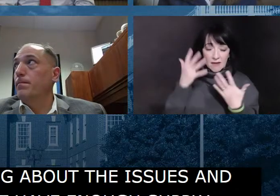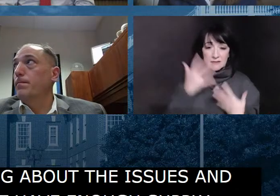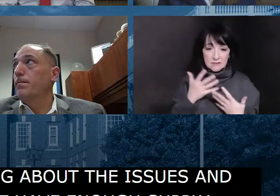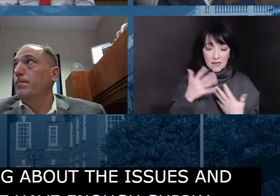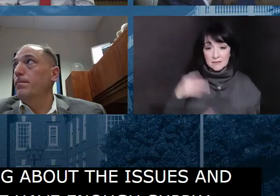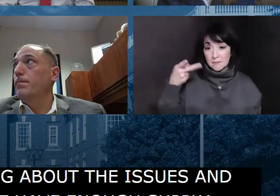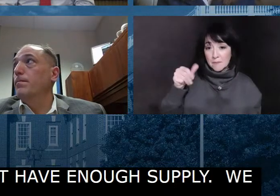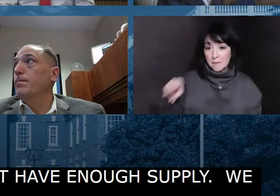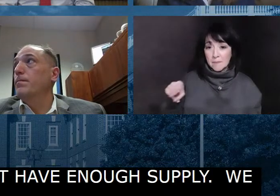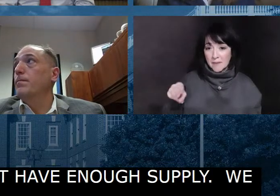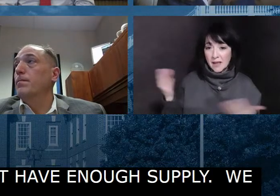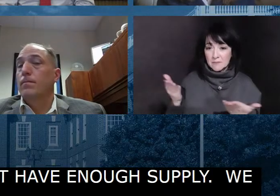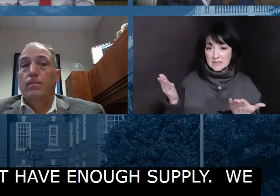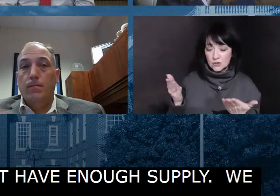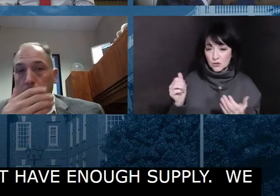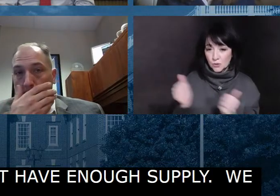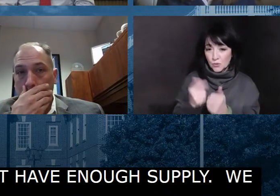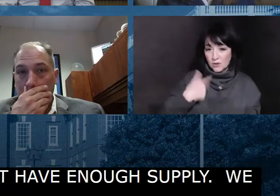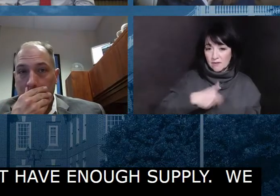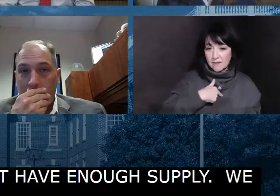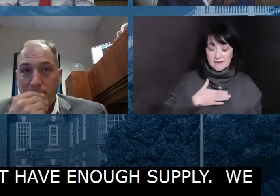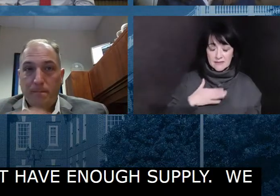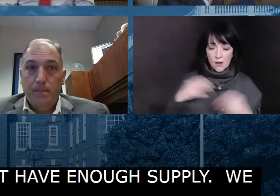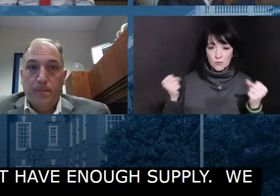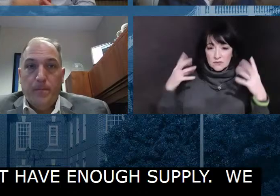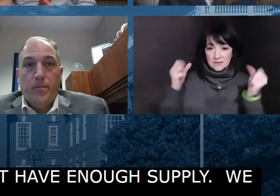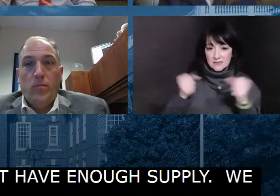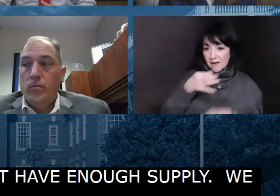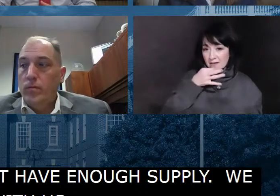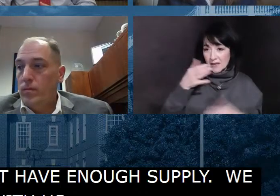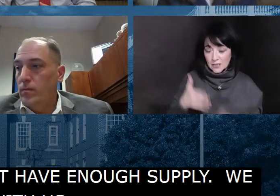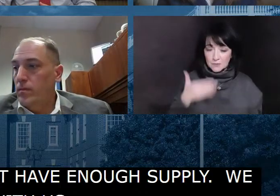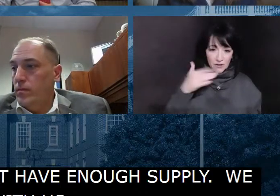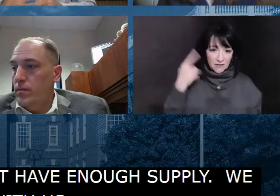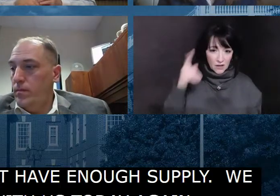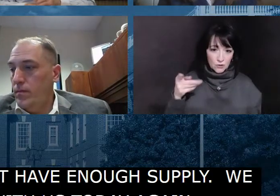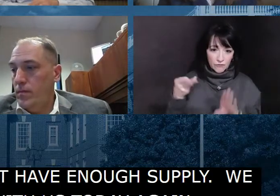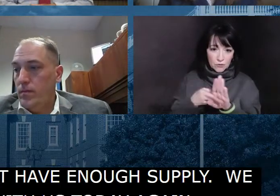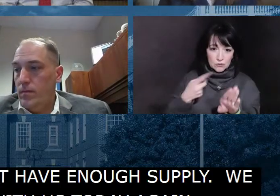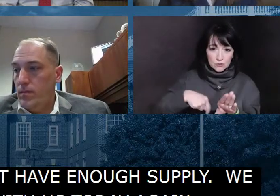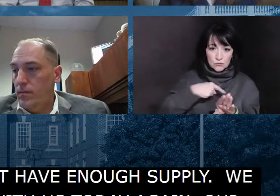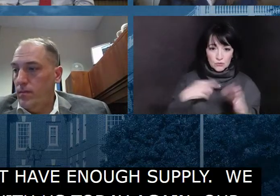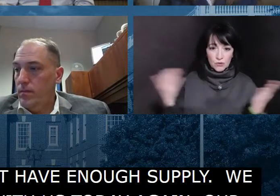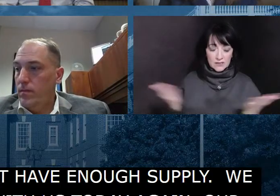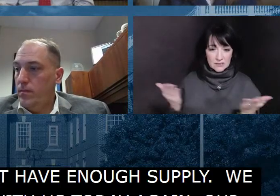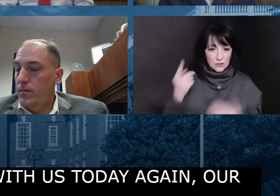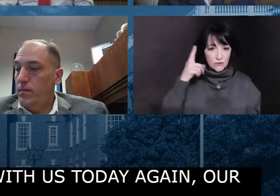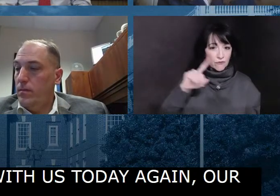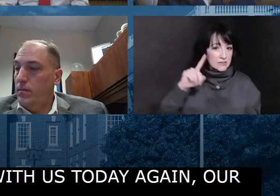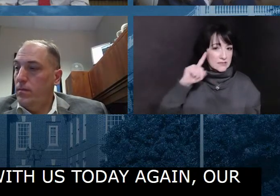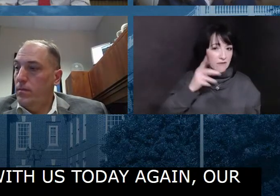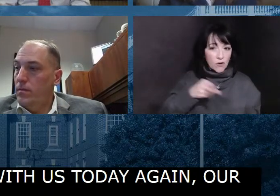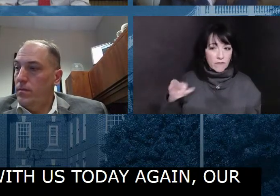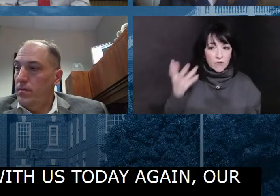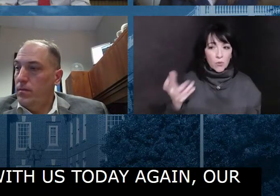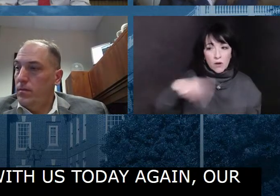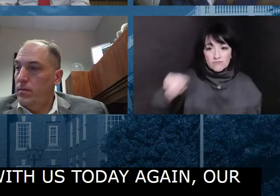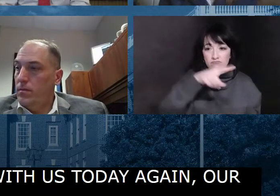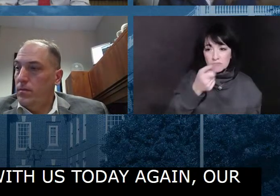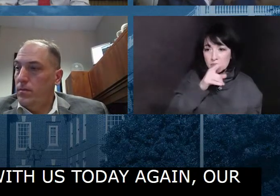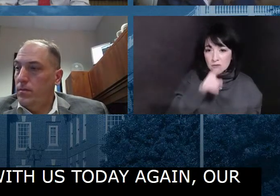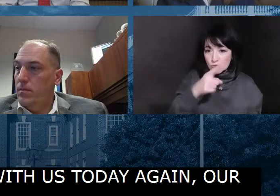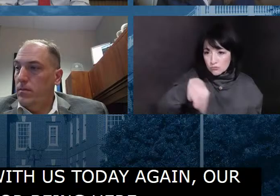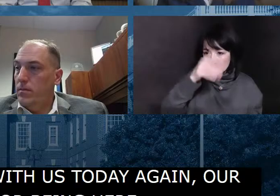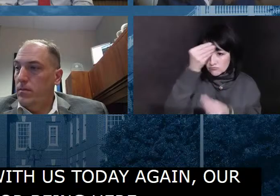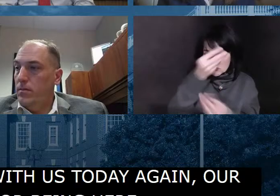our sign language expert. Thank you for being here for the deaf and hard of hearing so that